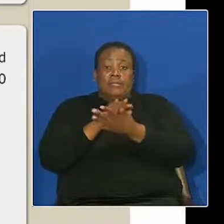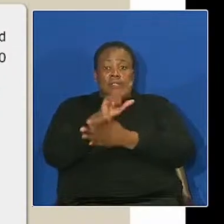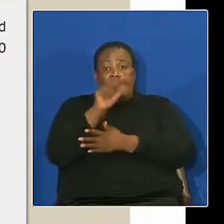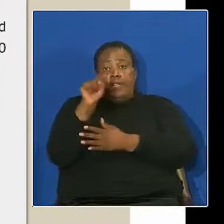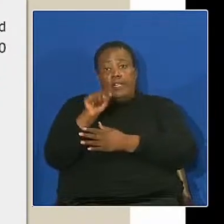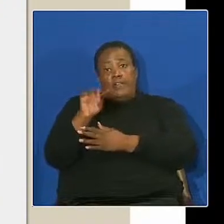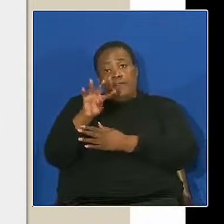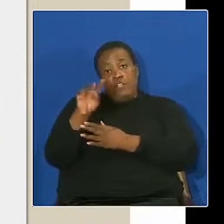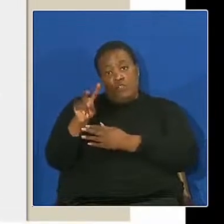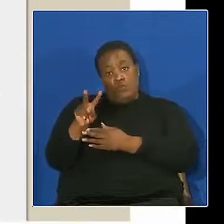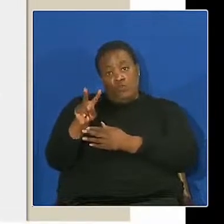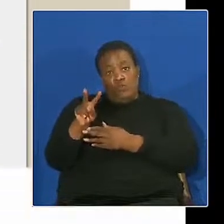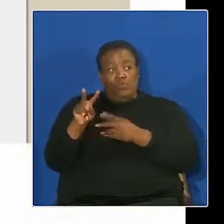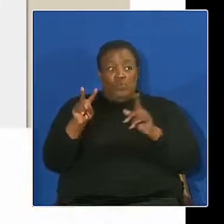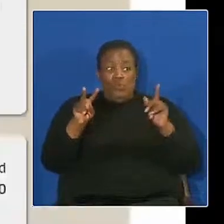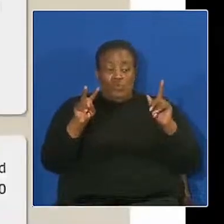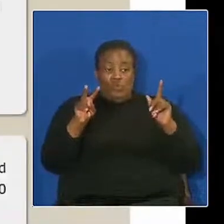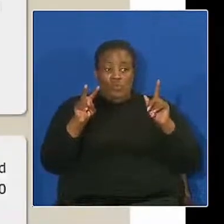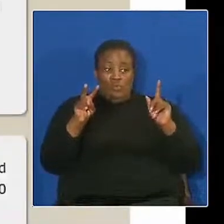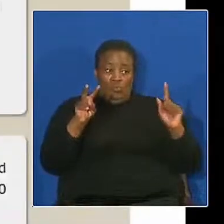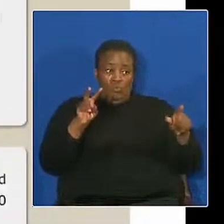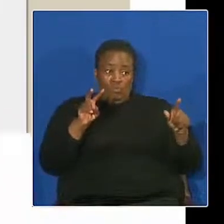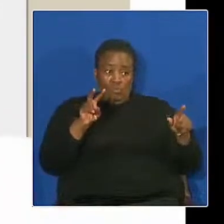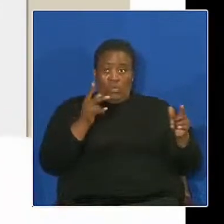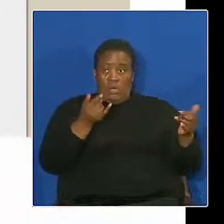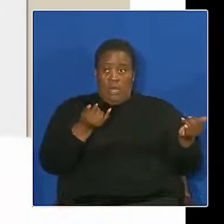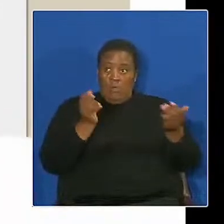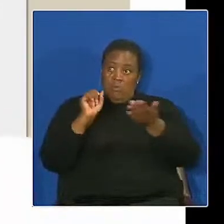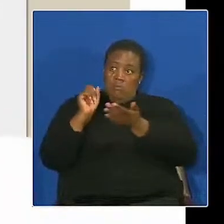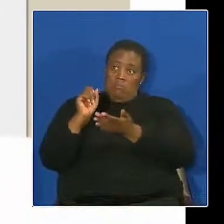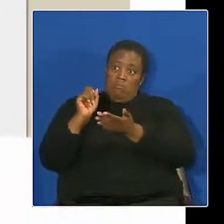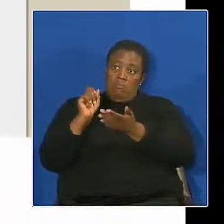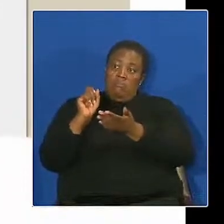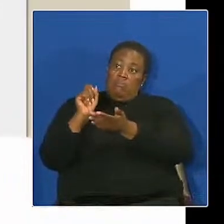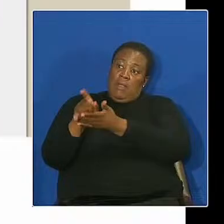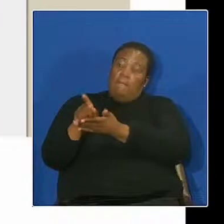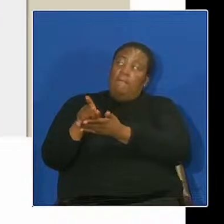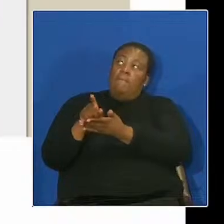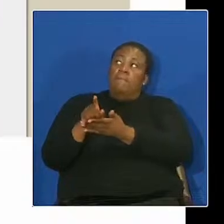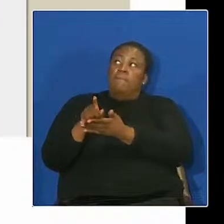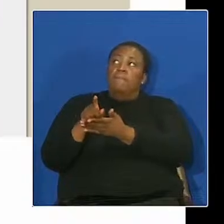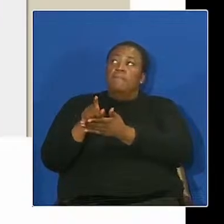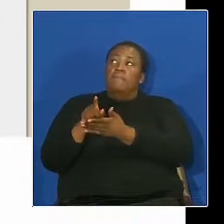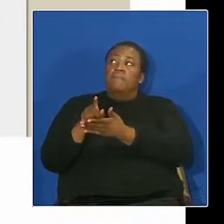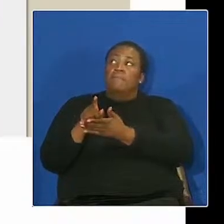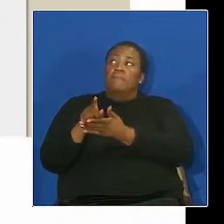1742, Brown Mukhozi is now sending the full